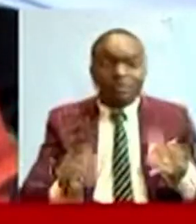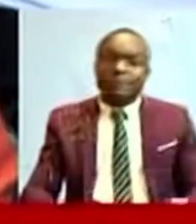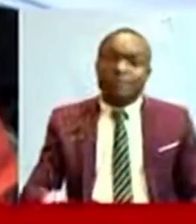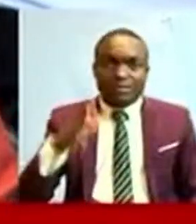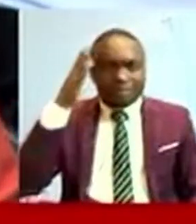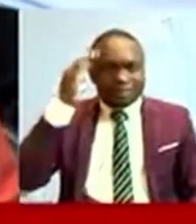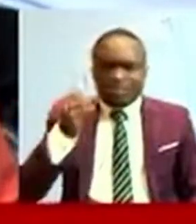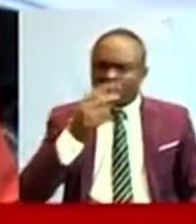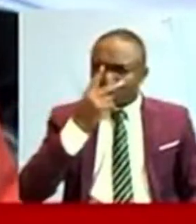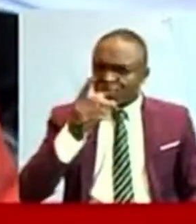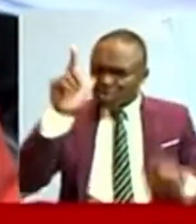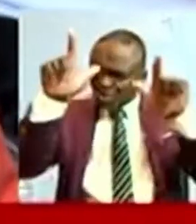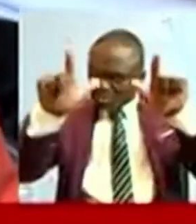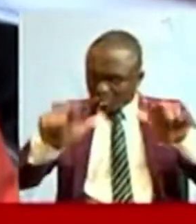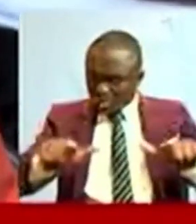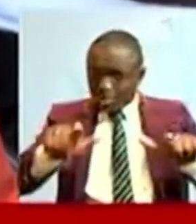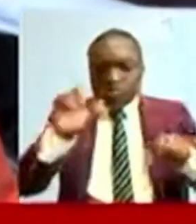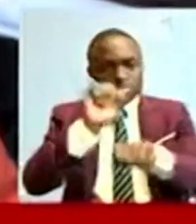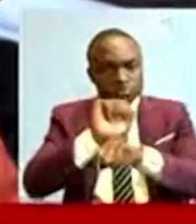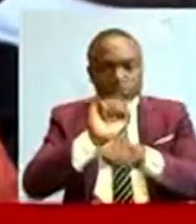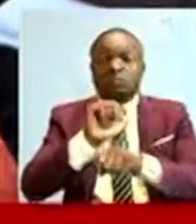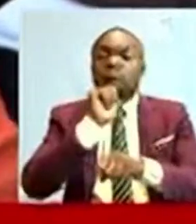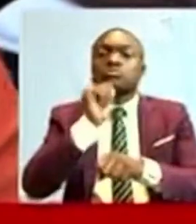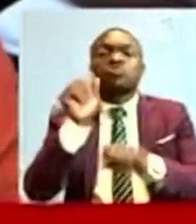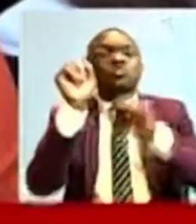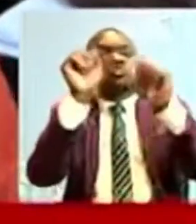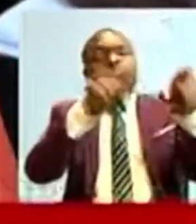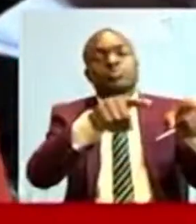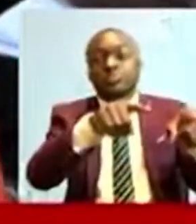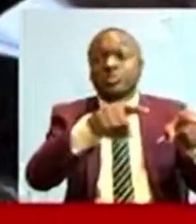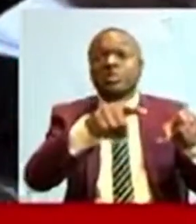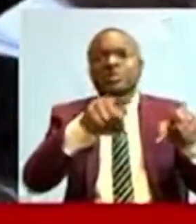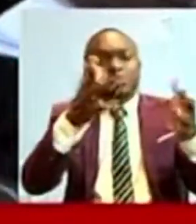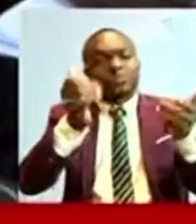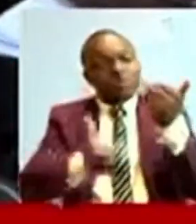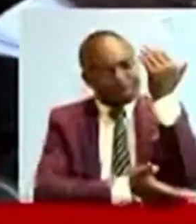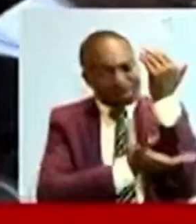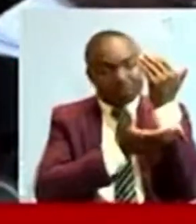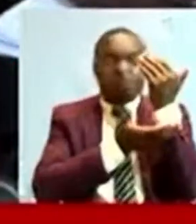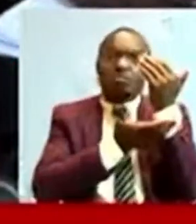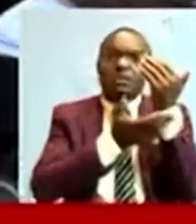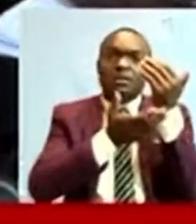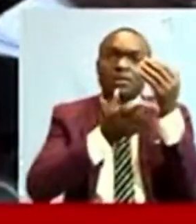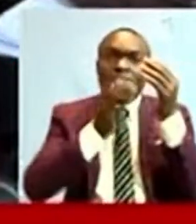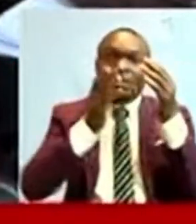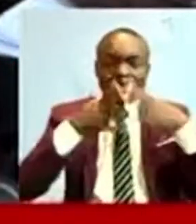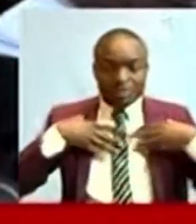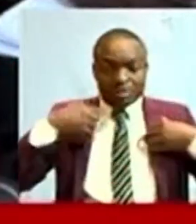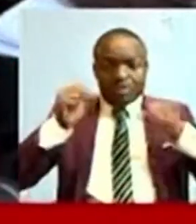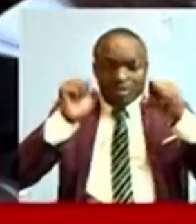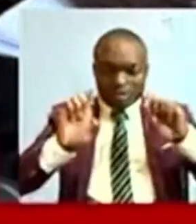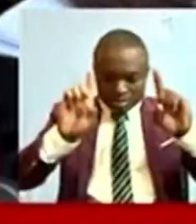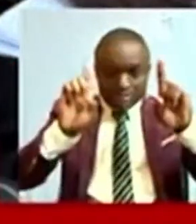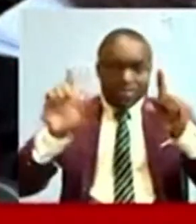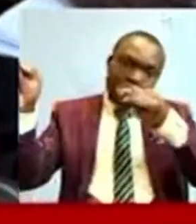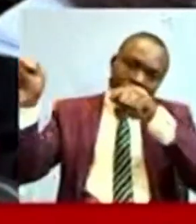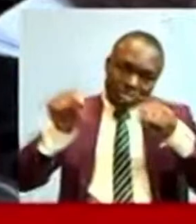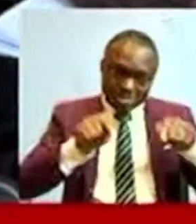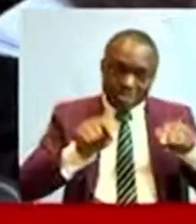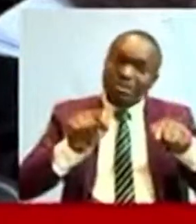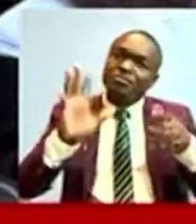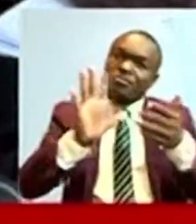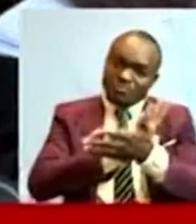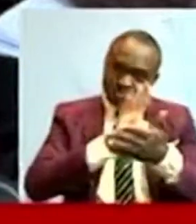low performance on this indicator. They don't come, and we're trying to improve on our health education so that they can come in time to receive the interventions that